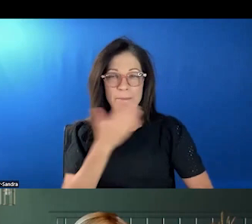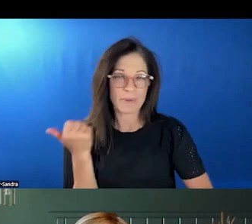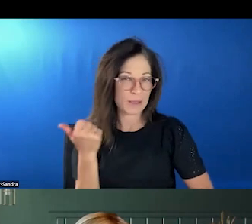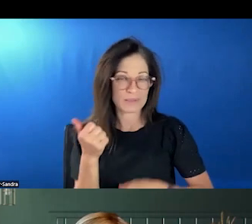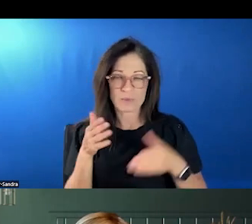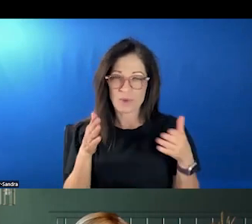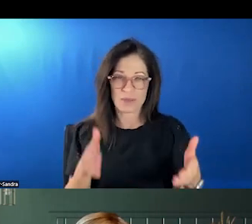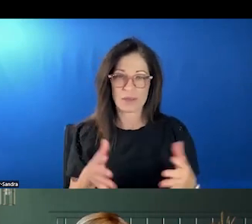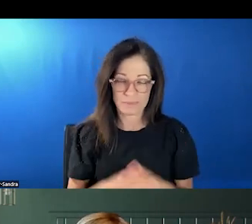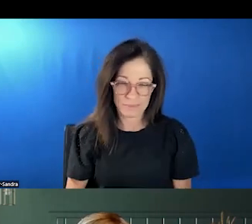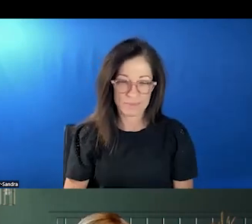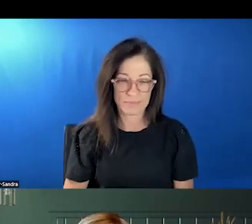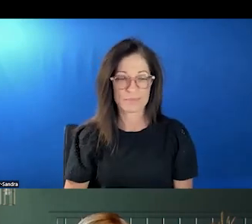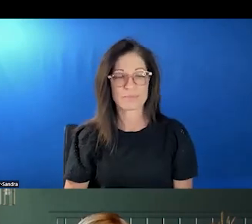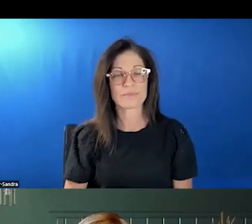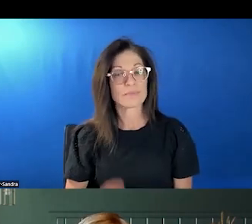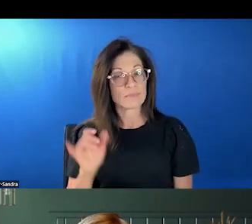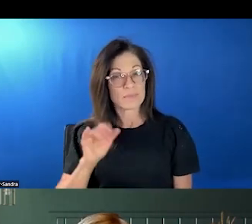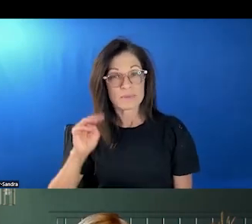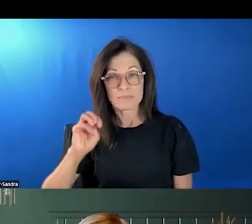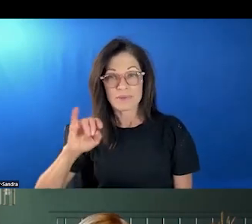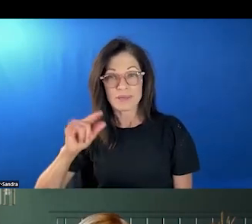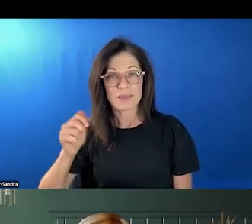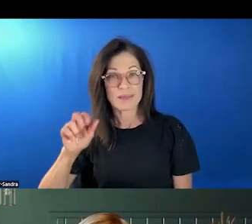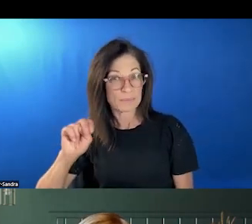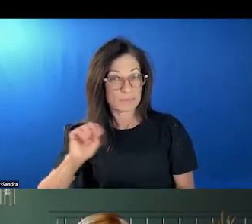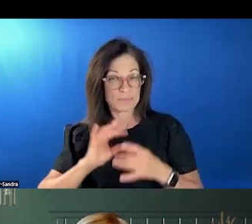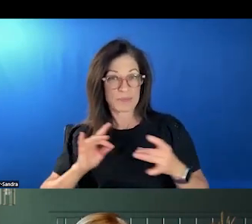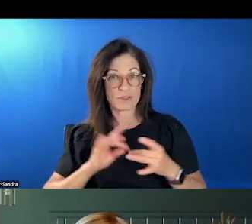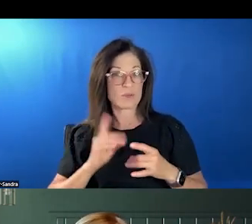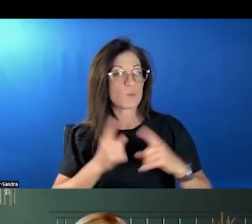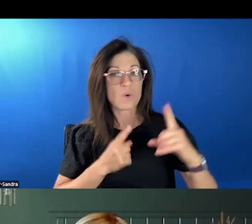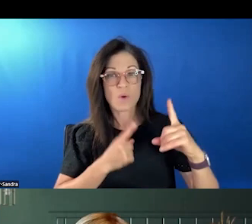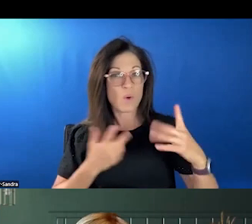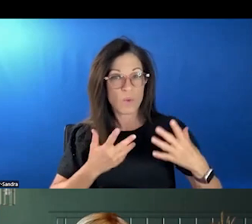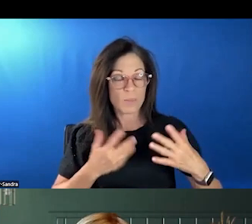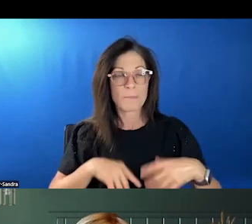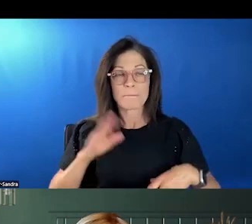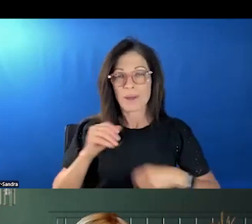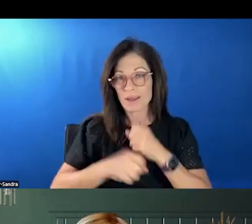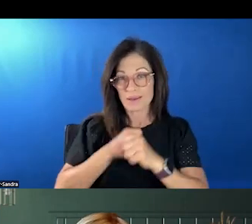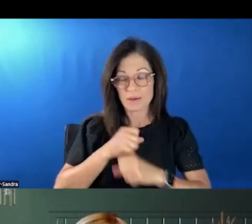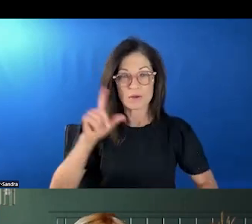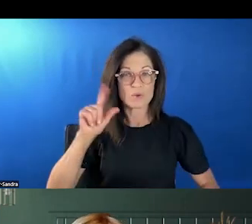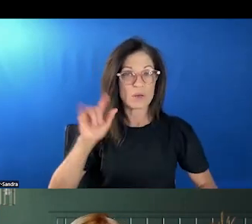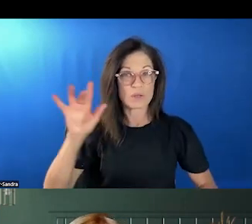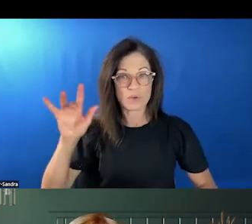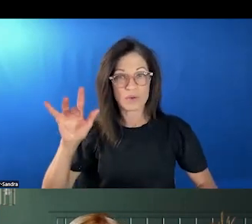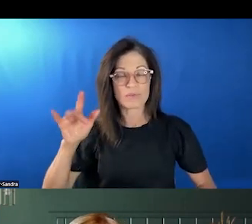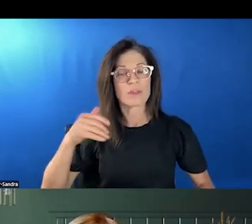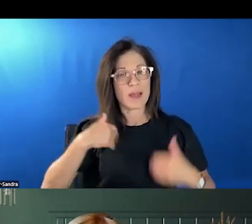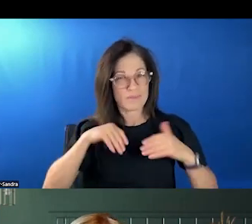manner. As Megan mentioned, one of the goals is by 2025 to have access to